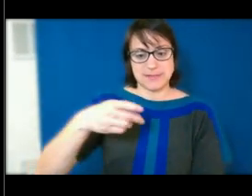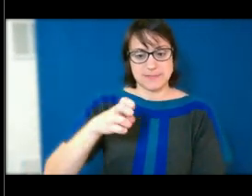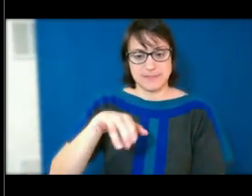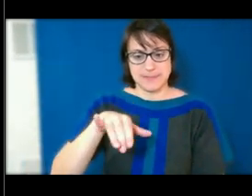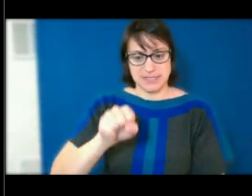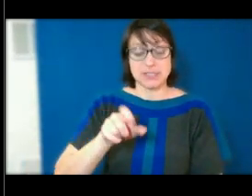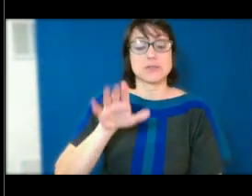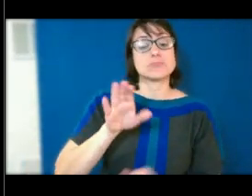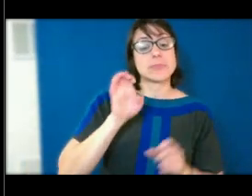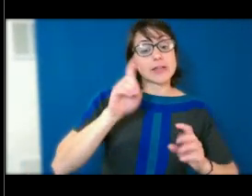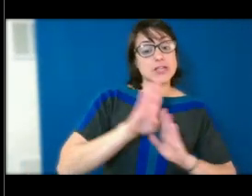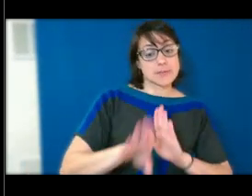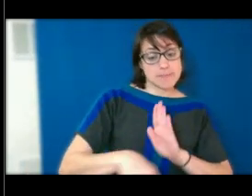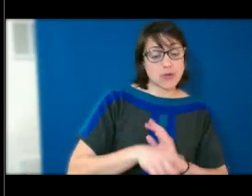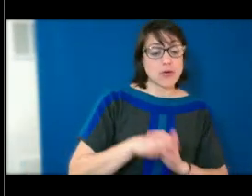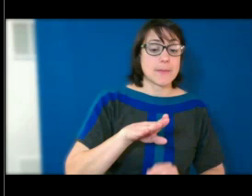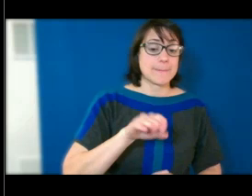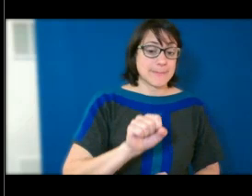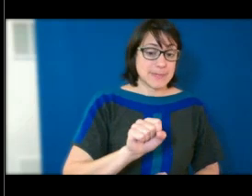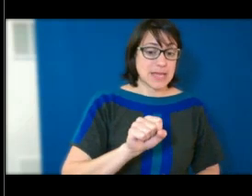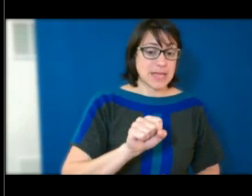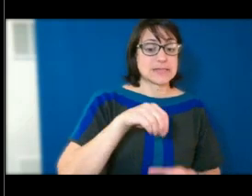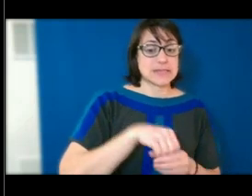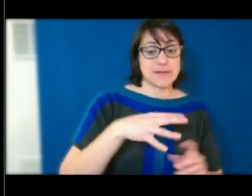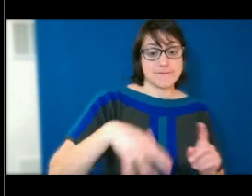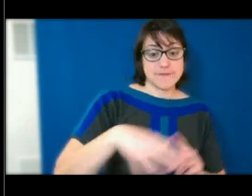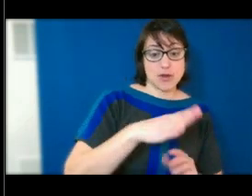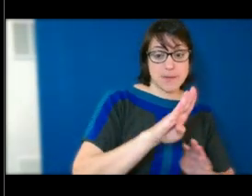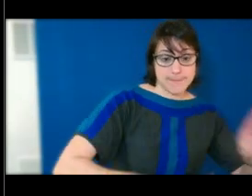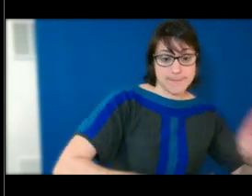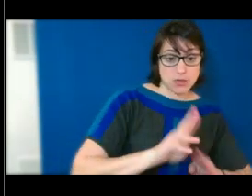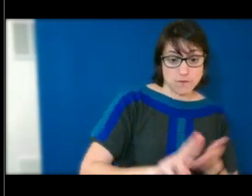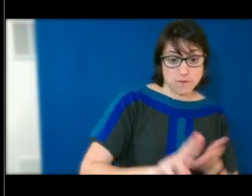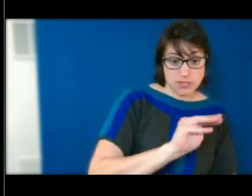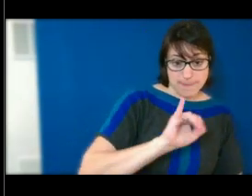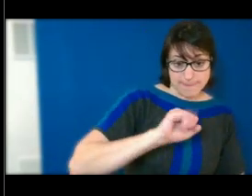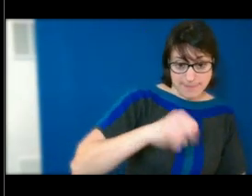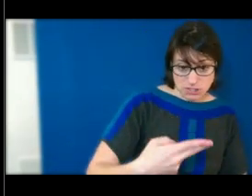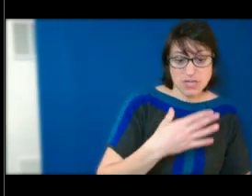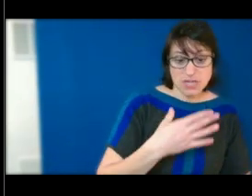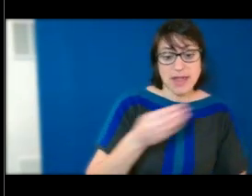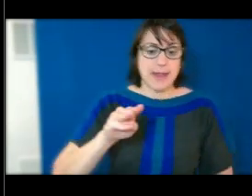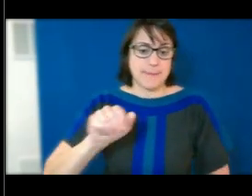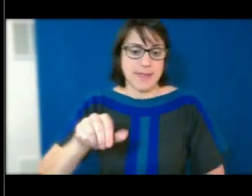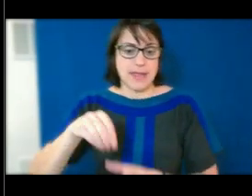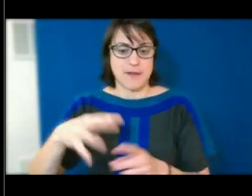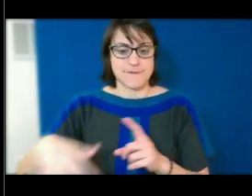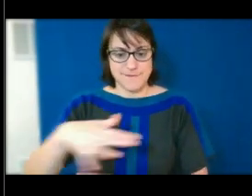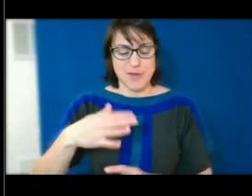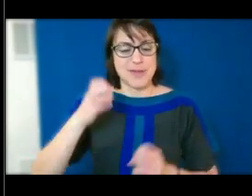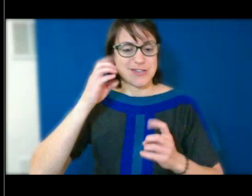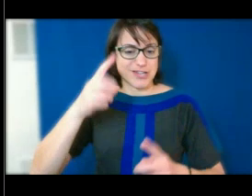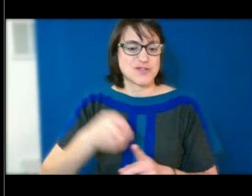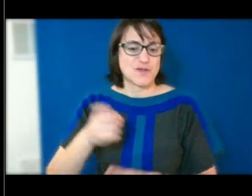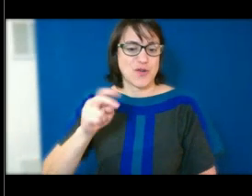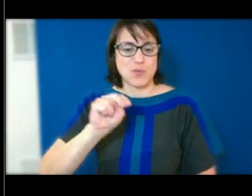biology from the University of Michigan and her MA in environmental education from Northeastern Illinois University. Let's give it up for